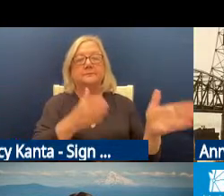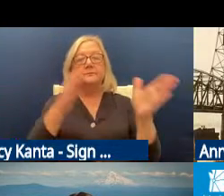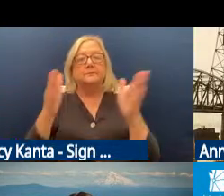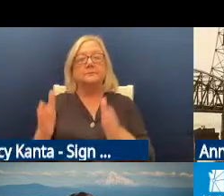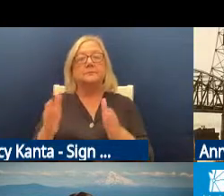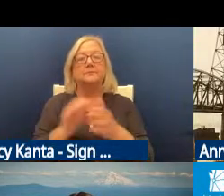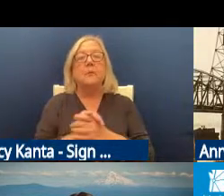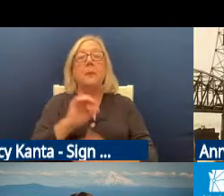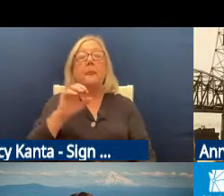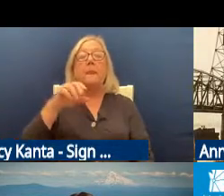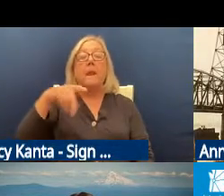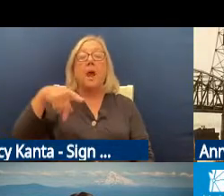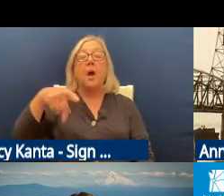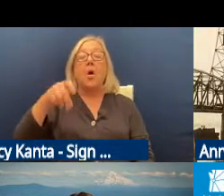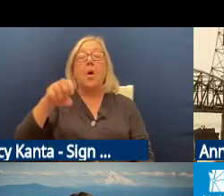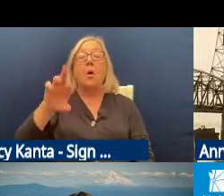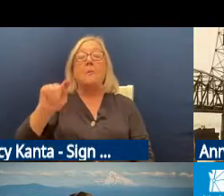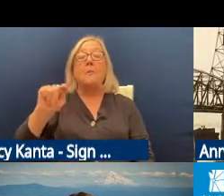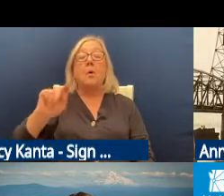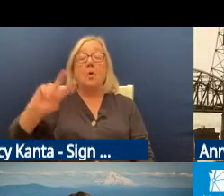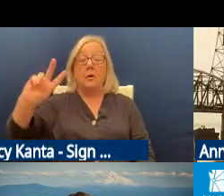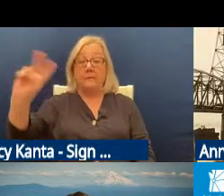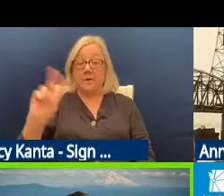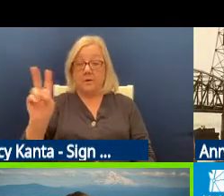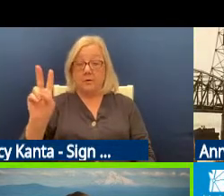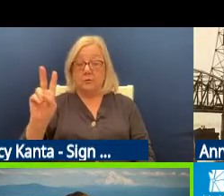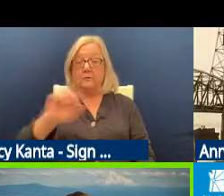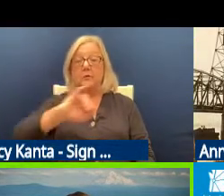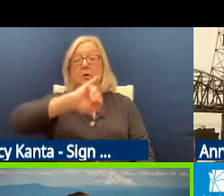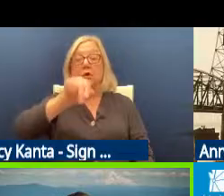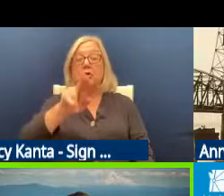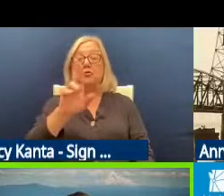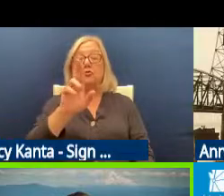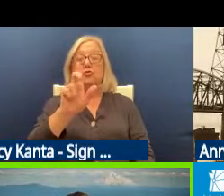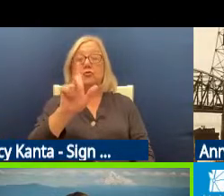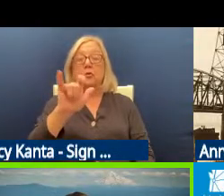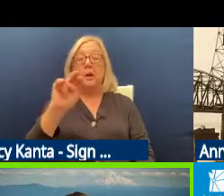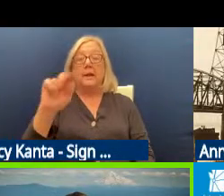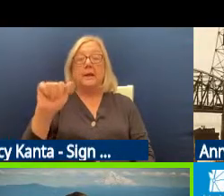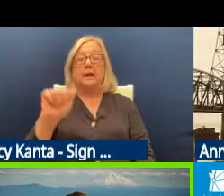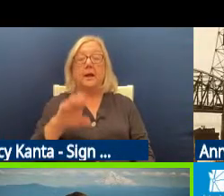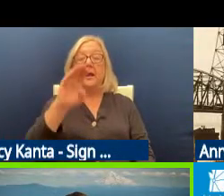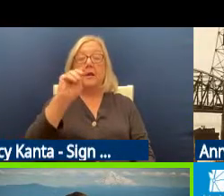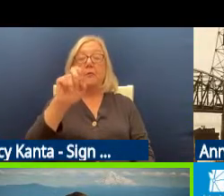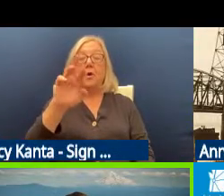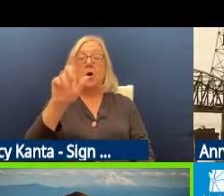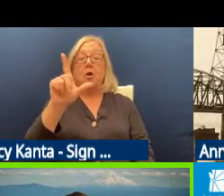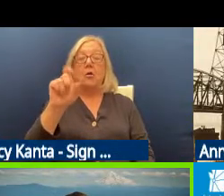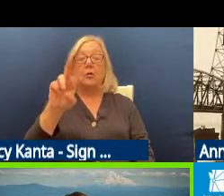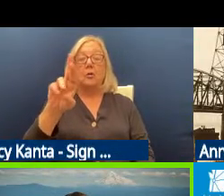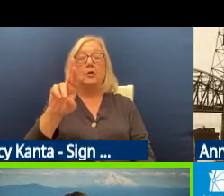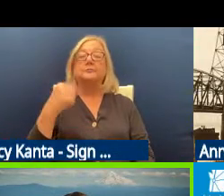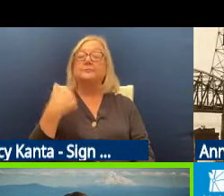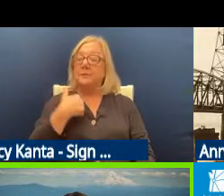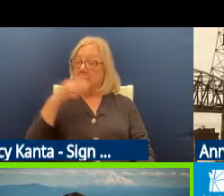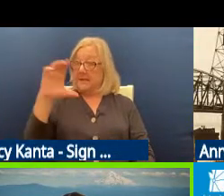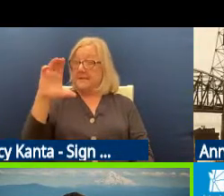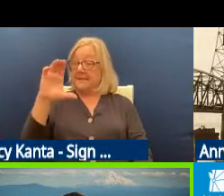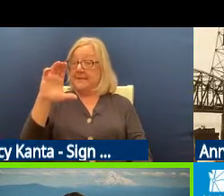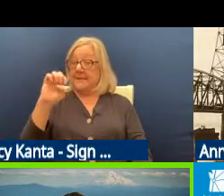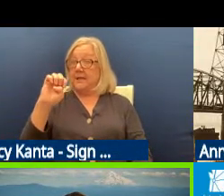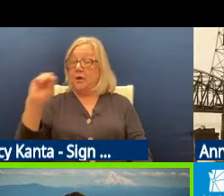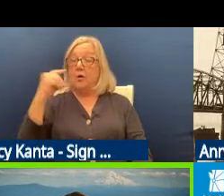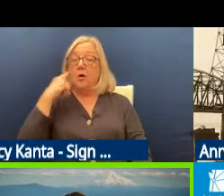of Vancouver, Juliana Marler. Good morning, everyone. Juliana Marler, CEO with the Port of Vancouver. I